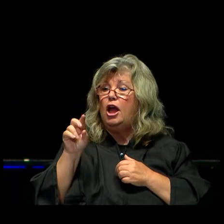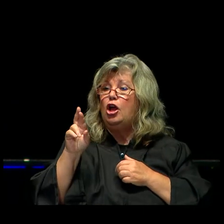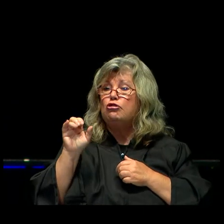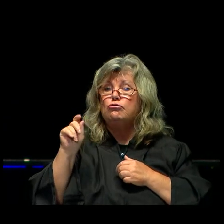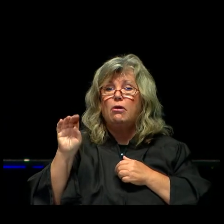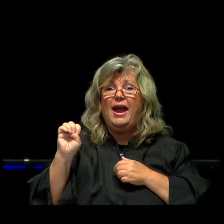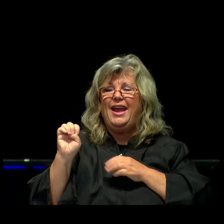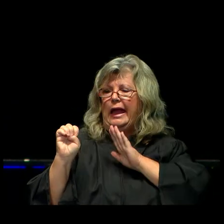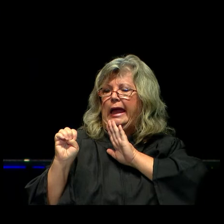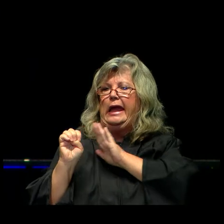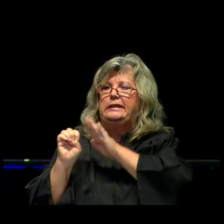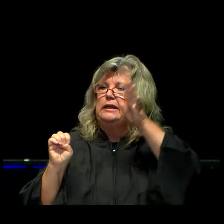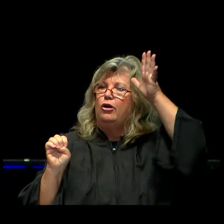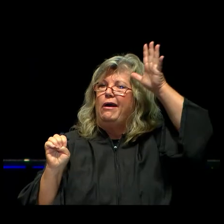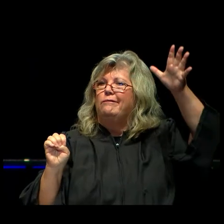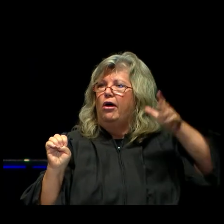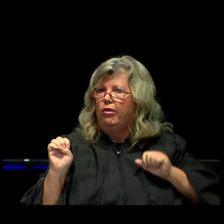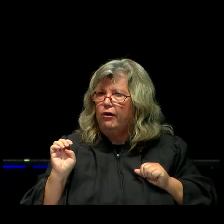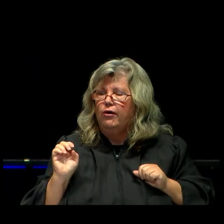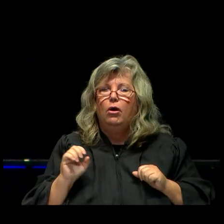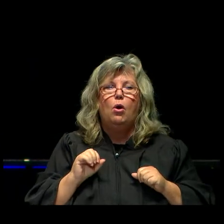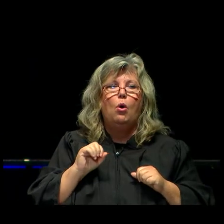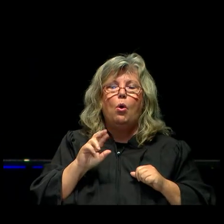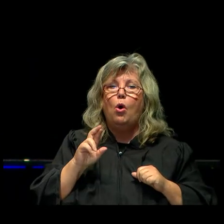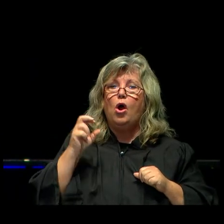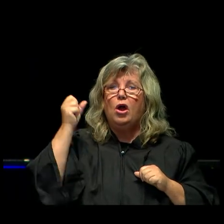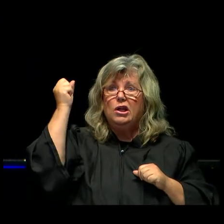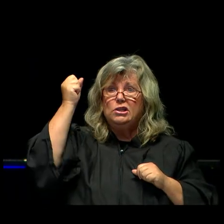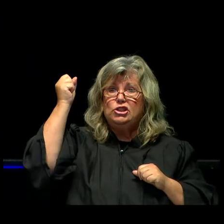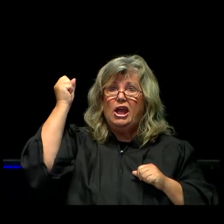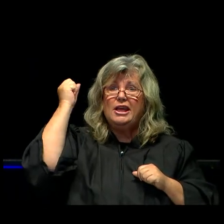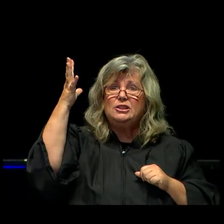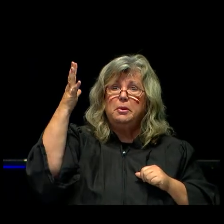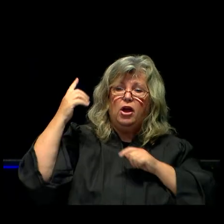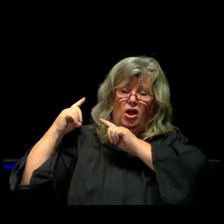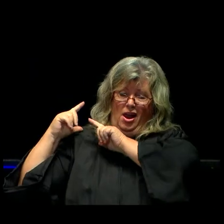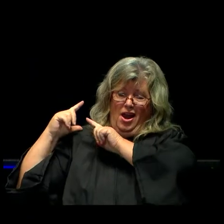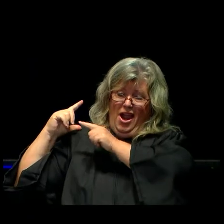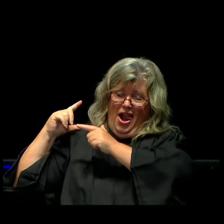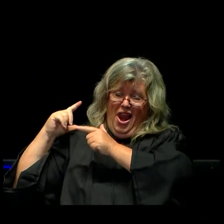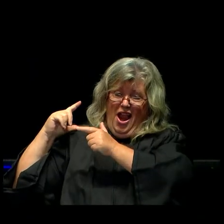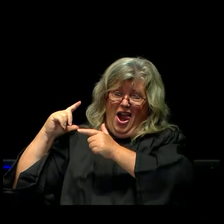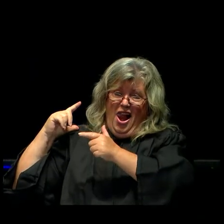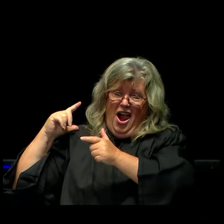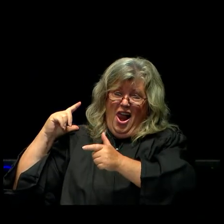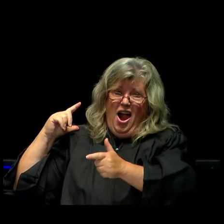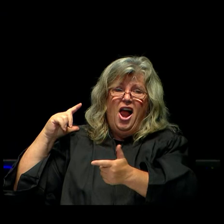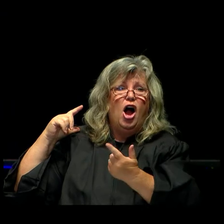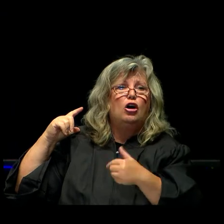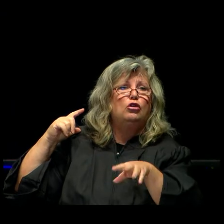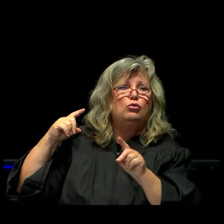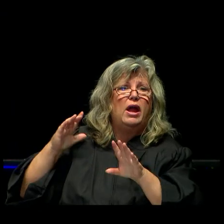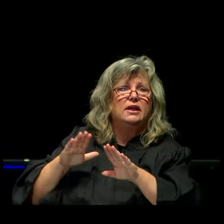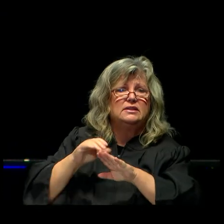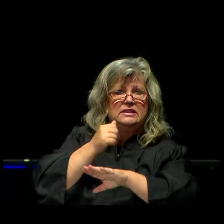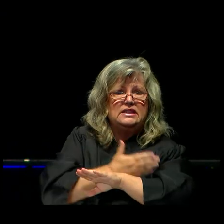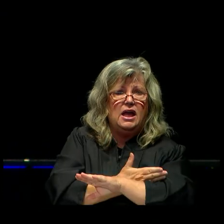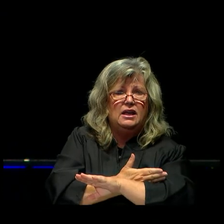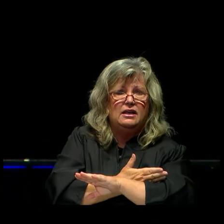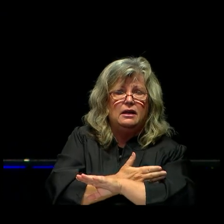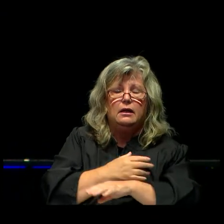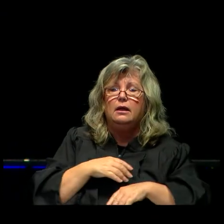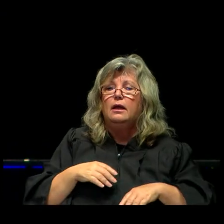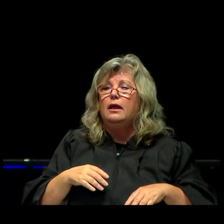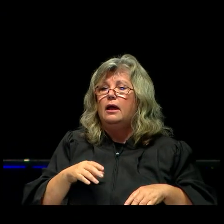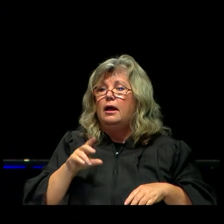grandfather, or he's like Shakespeare's great-great-grandson, about 17 generations removed. But Dylan